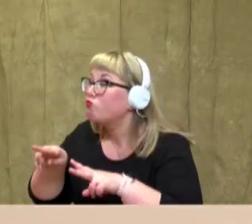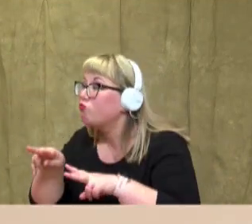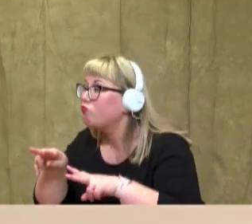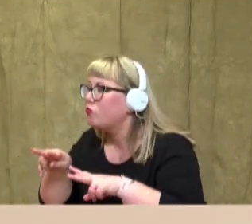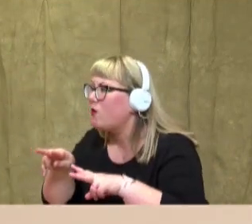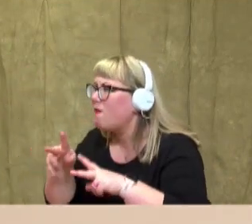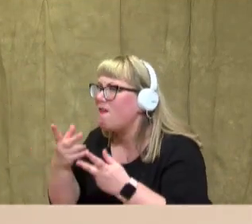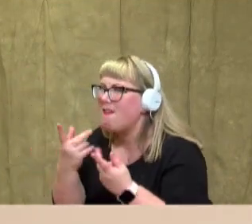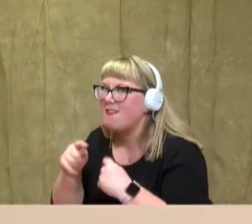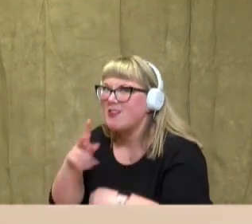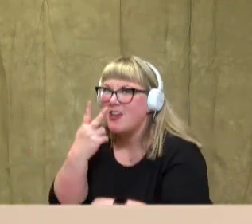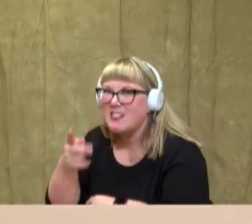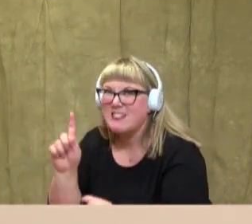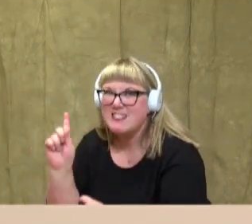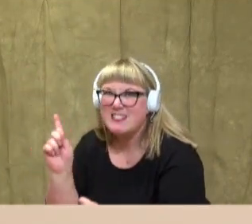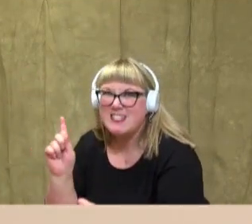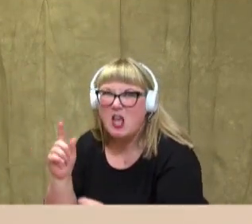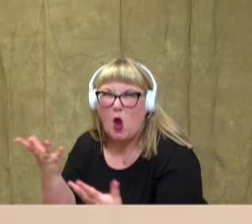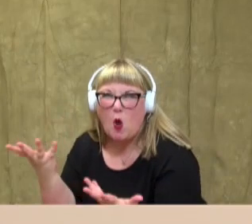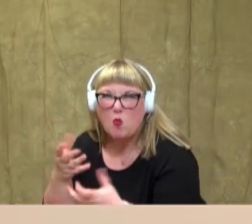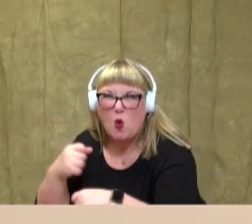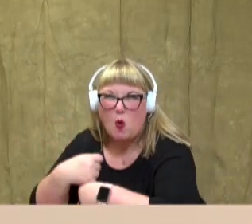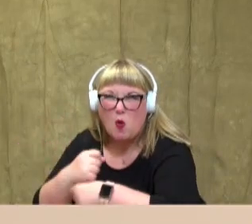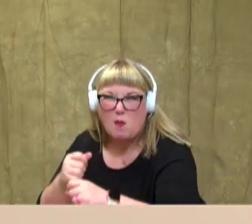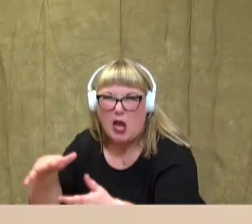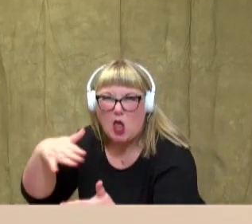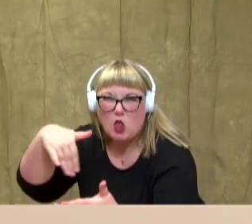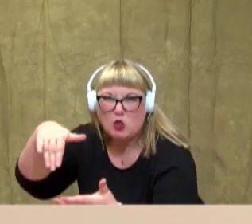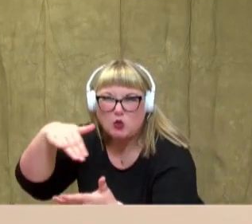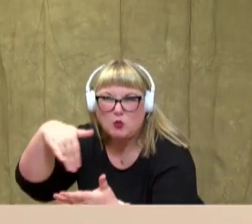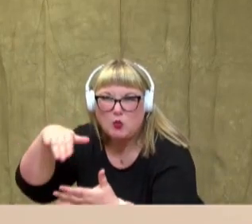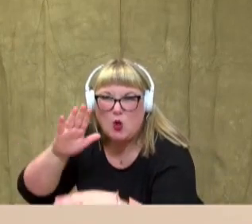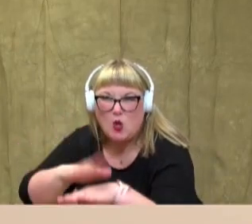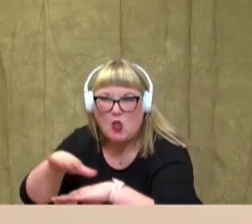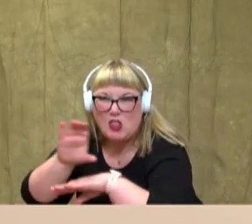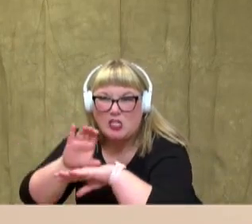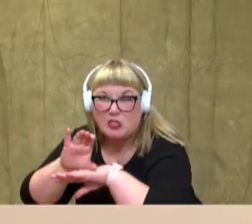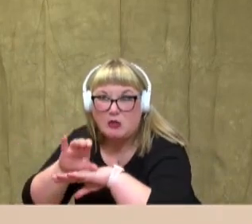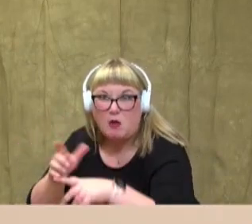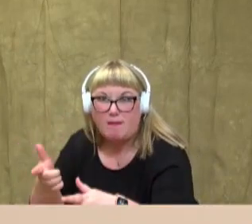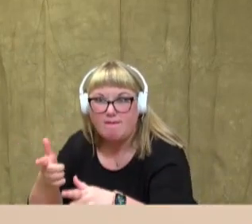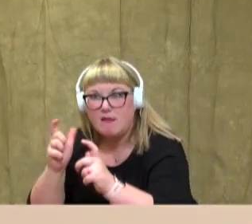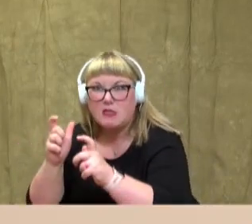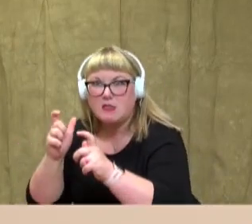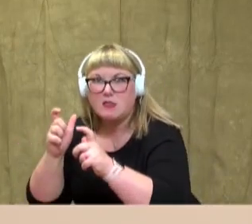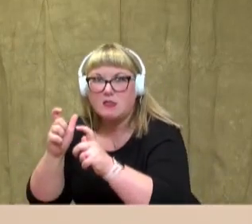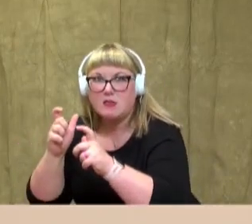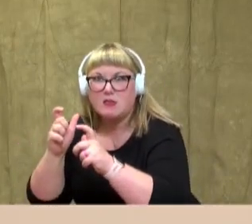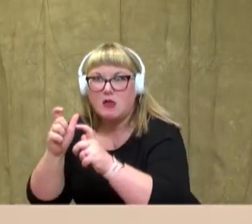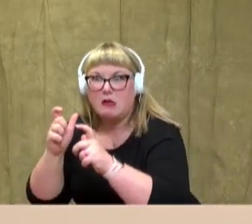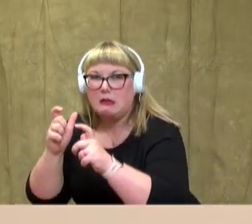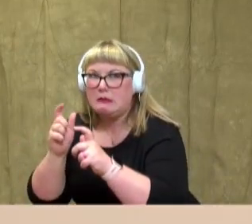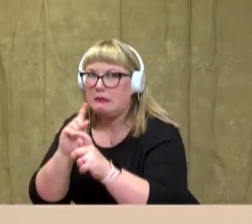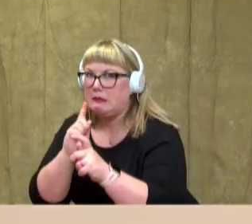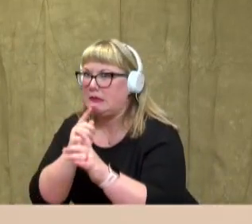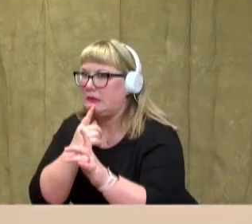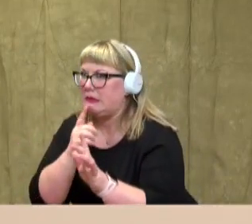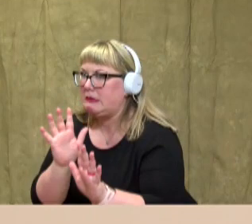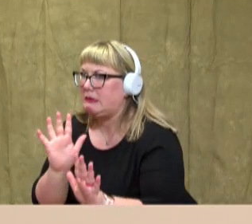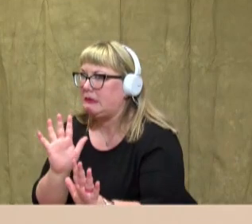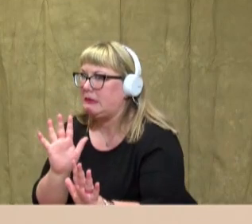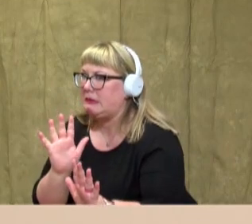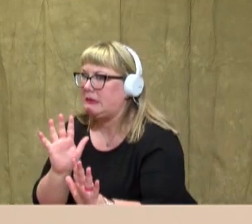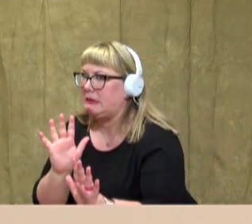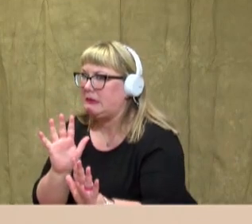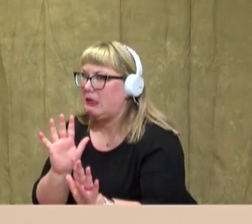He was trying to see what was making the swirls when all of a sudden, as he's peeking that